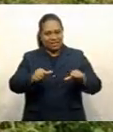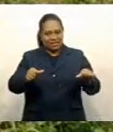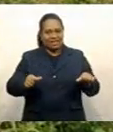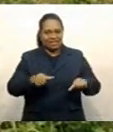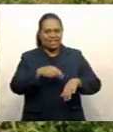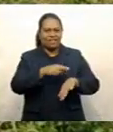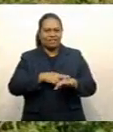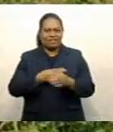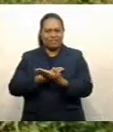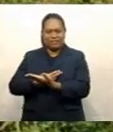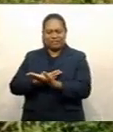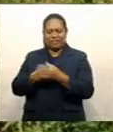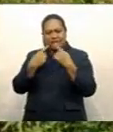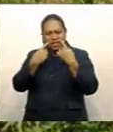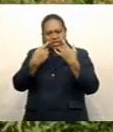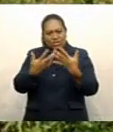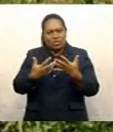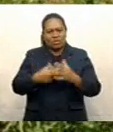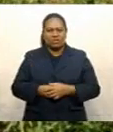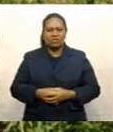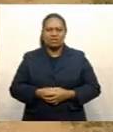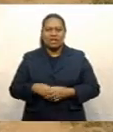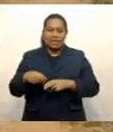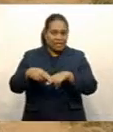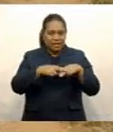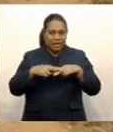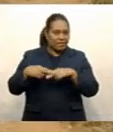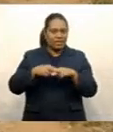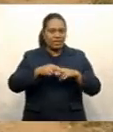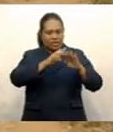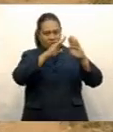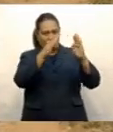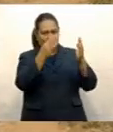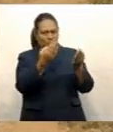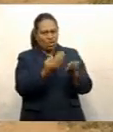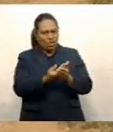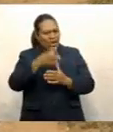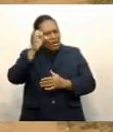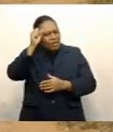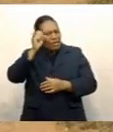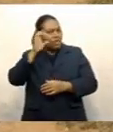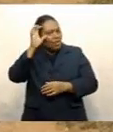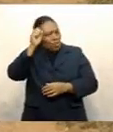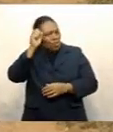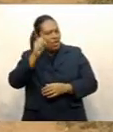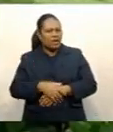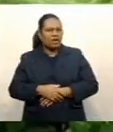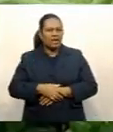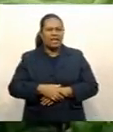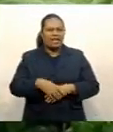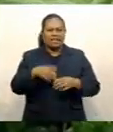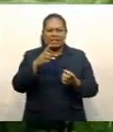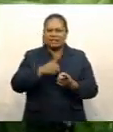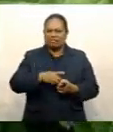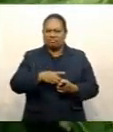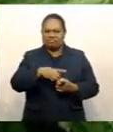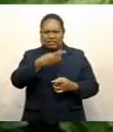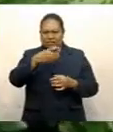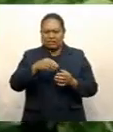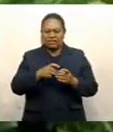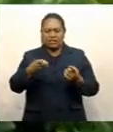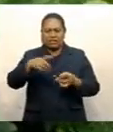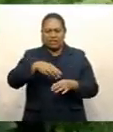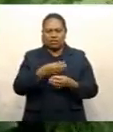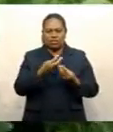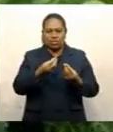Dr. Mahendra Reddy highlighted this as Fiji and the world commemorates World Desertification and Drought Day.